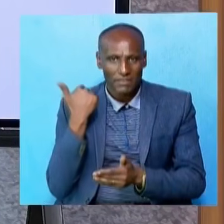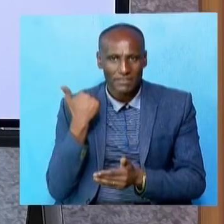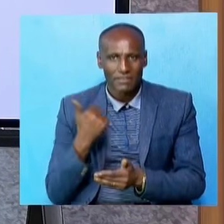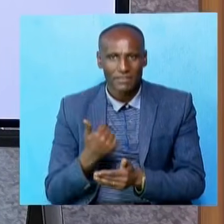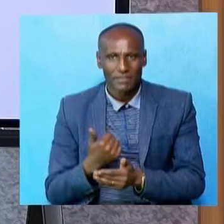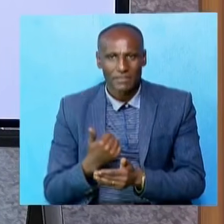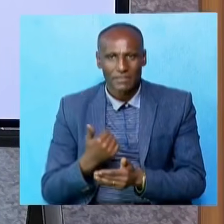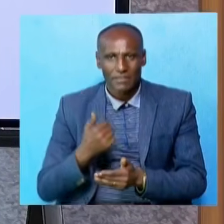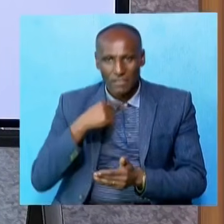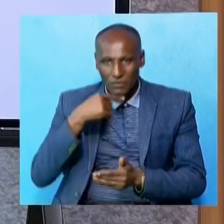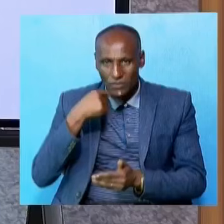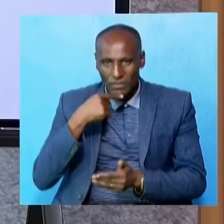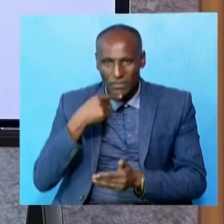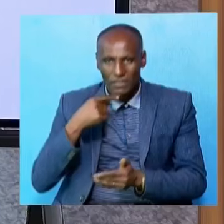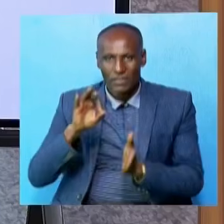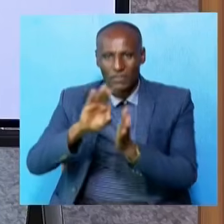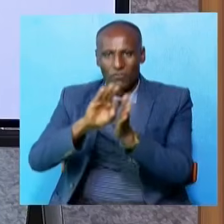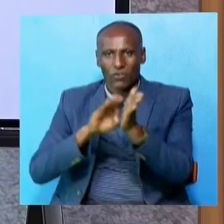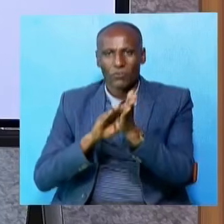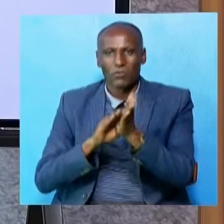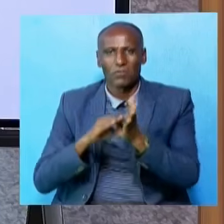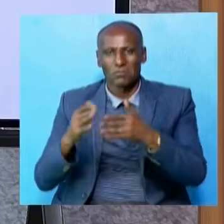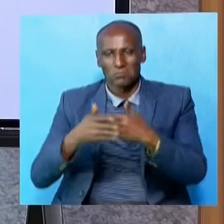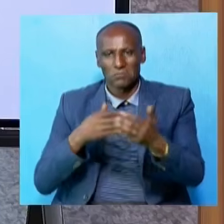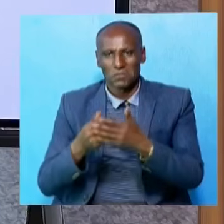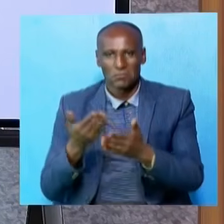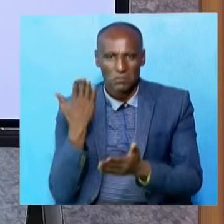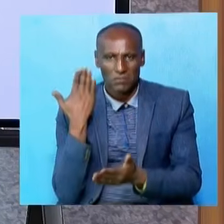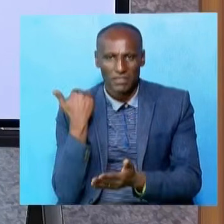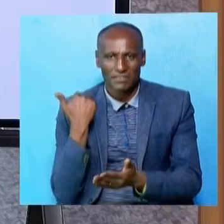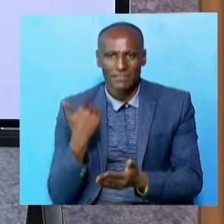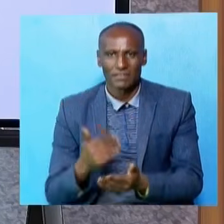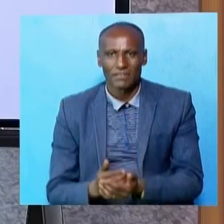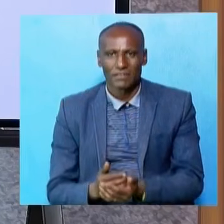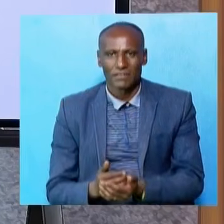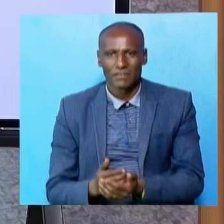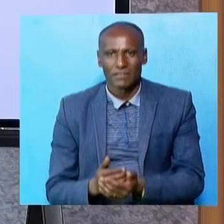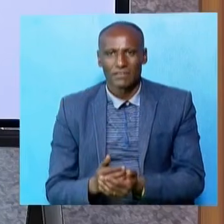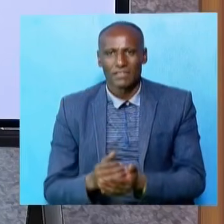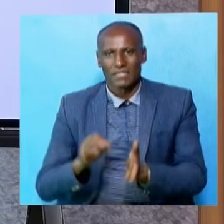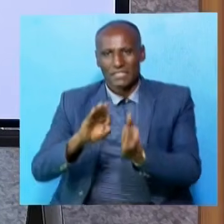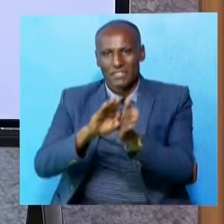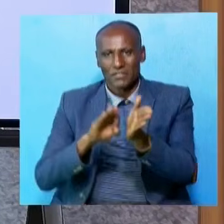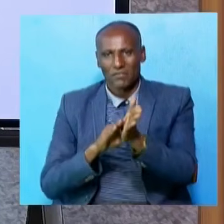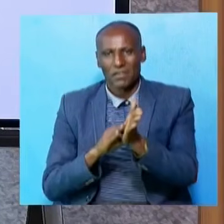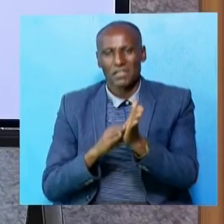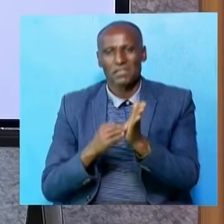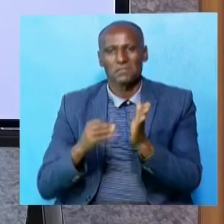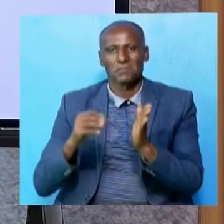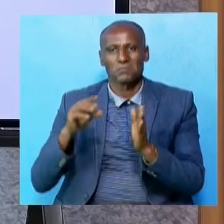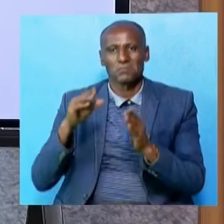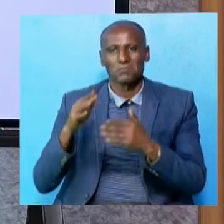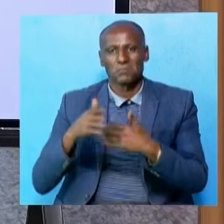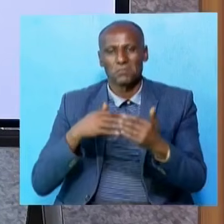Can you tell the form of simple past? Let us revise simple past first.